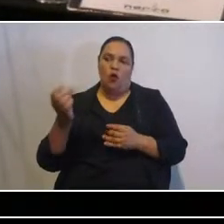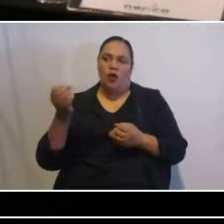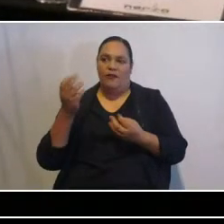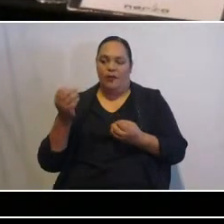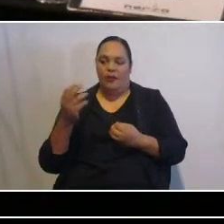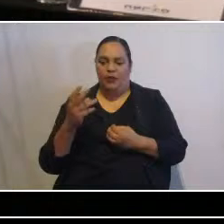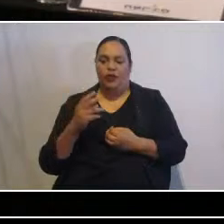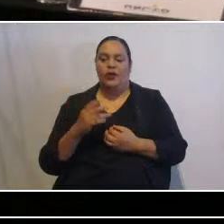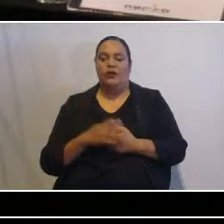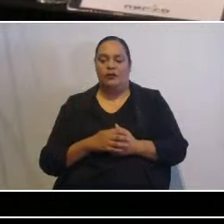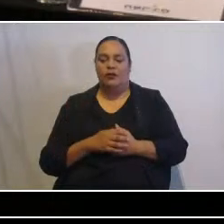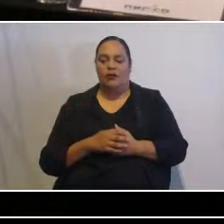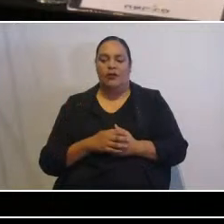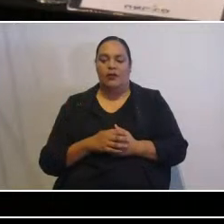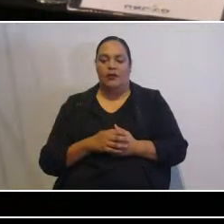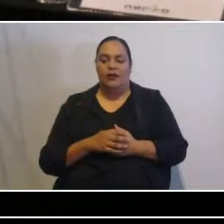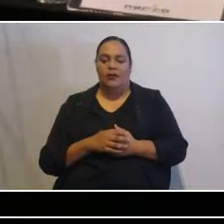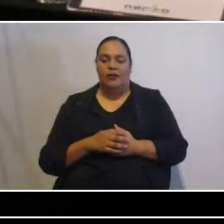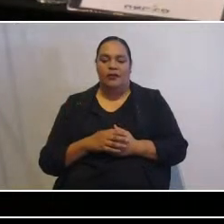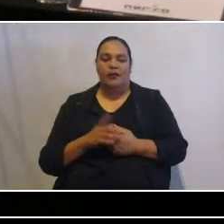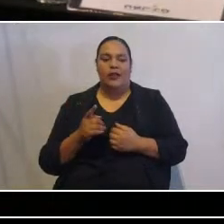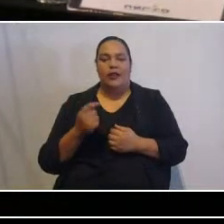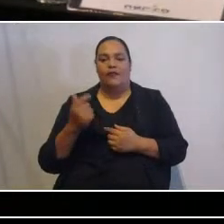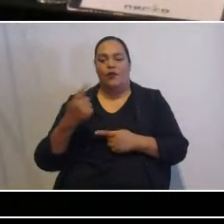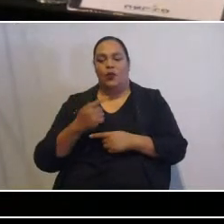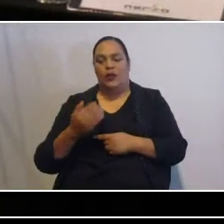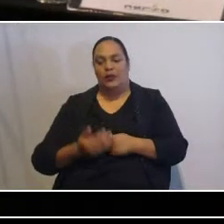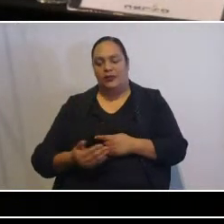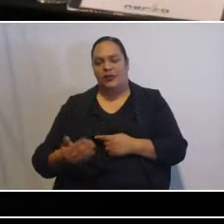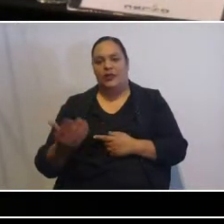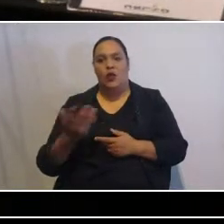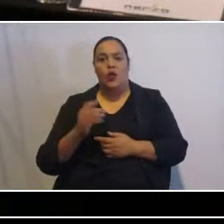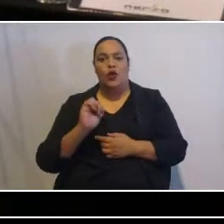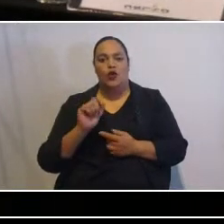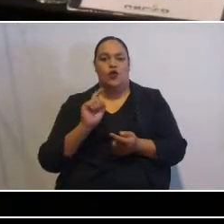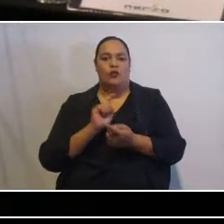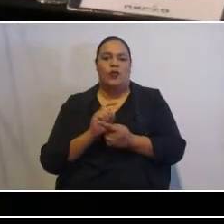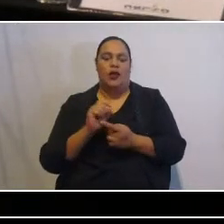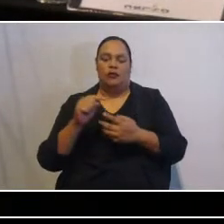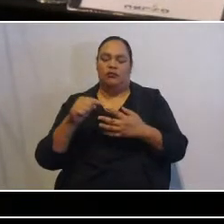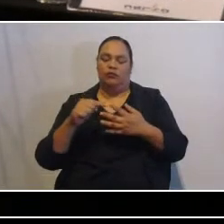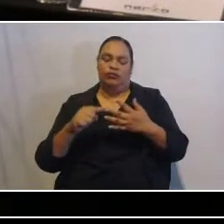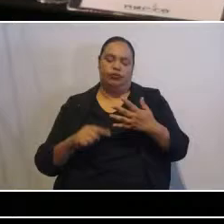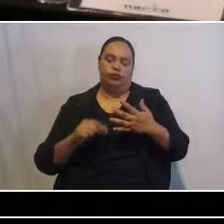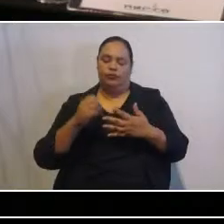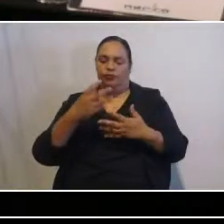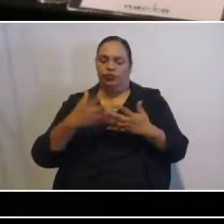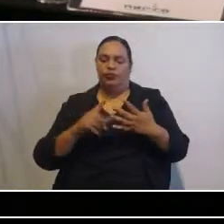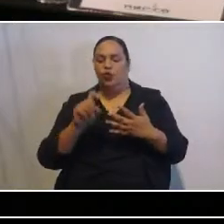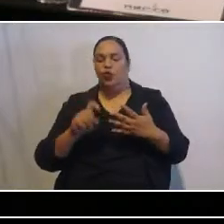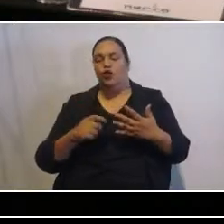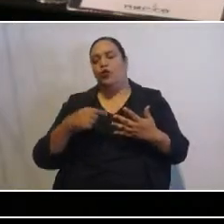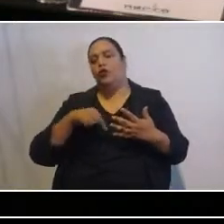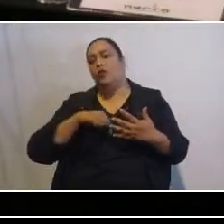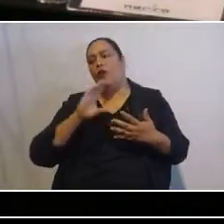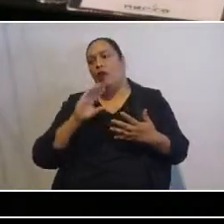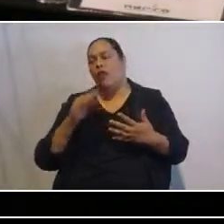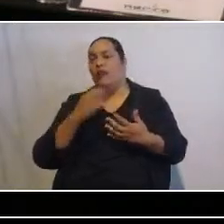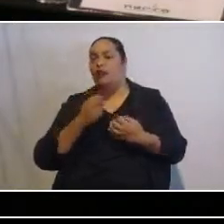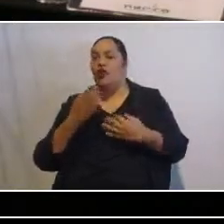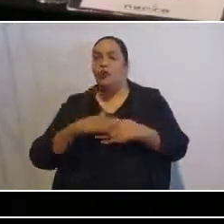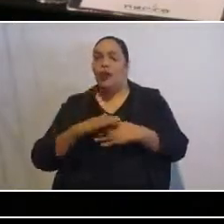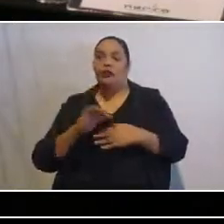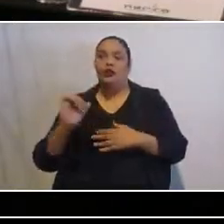information in the couple of days where you address all of the questions that have been asked. Thank you very much. We've taken